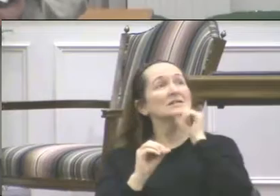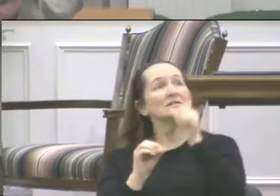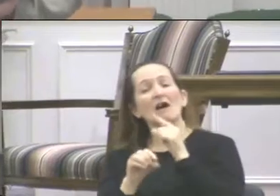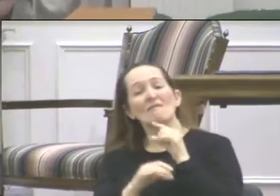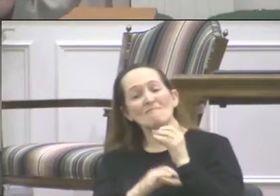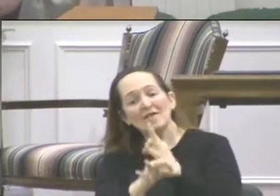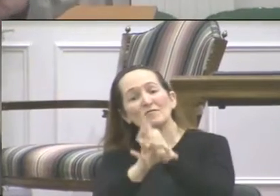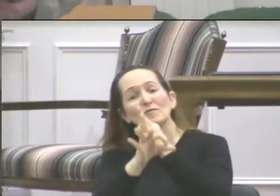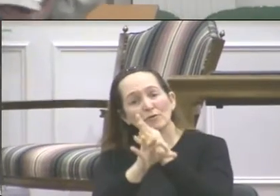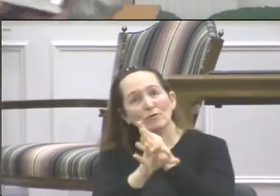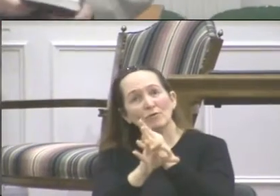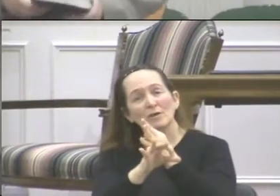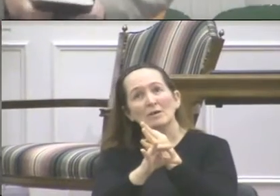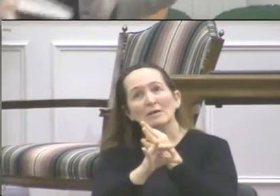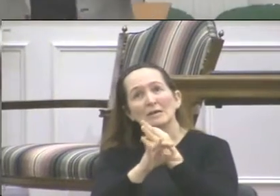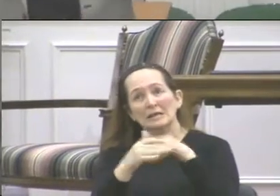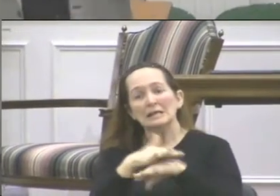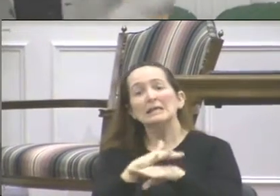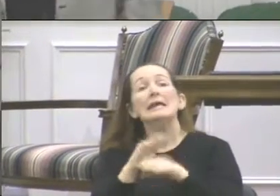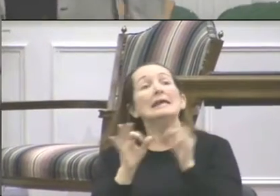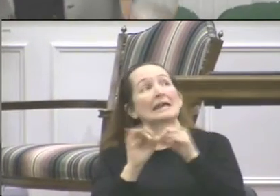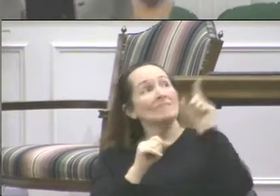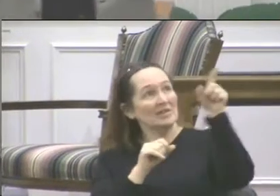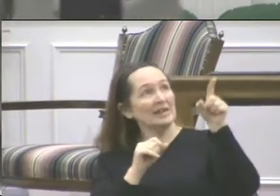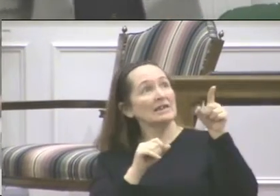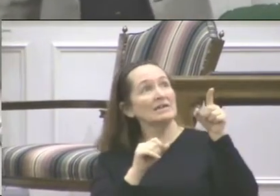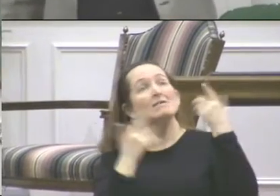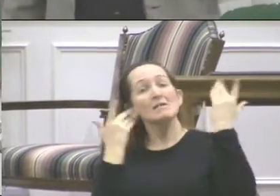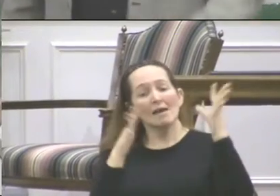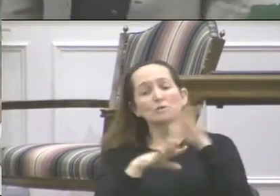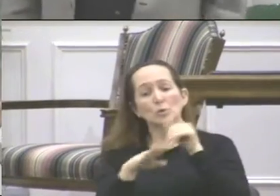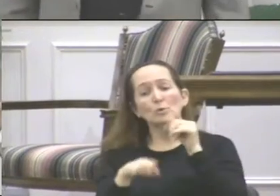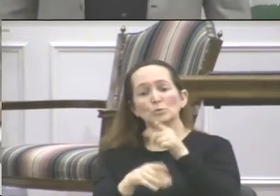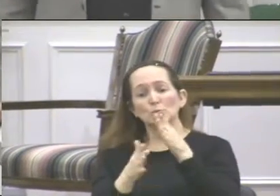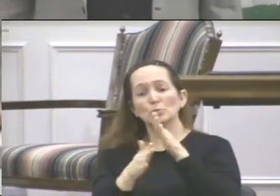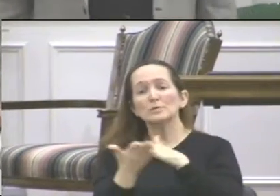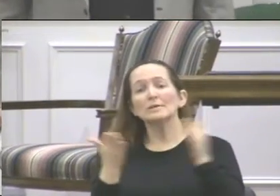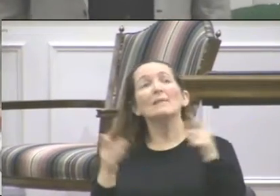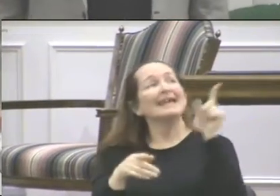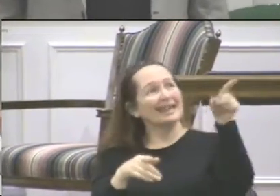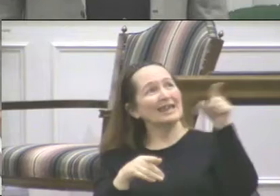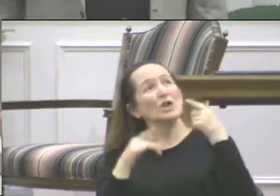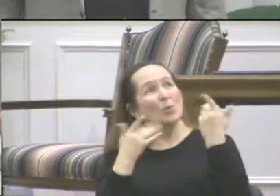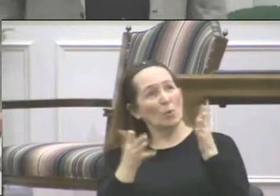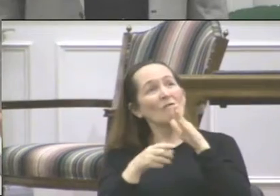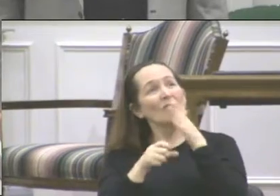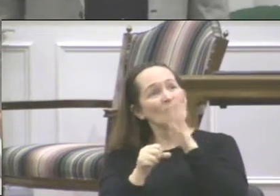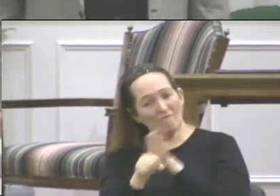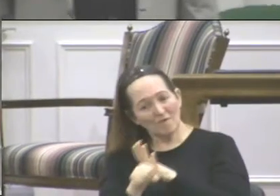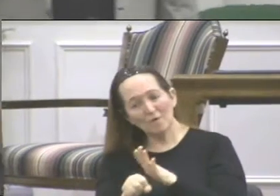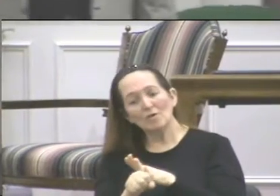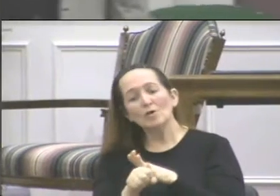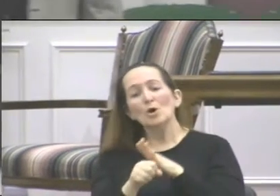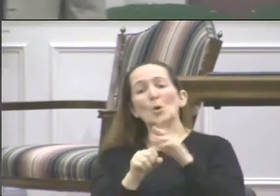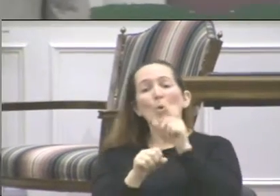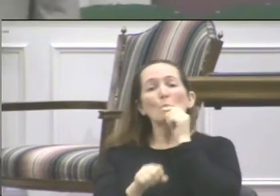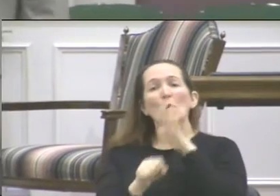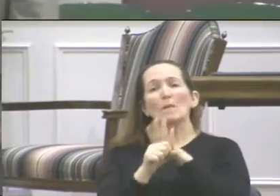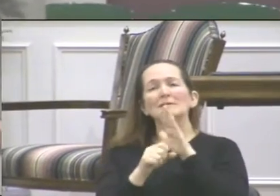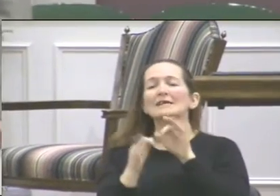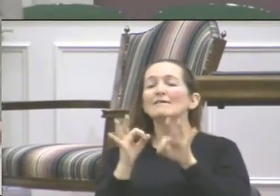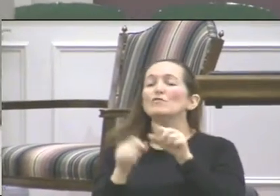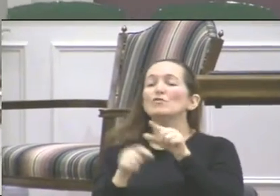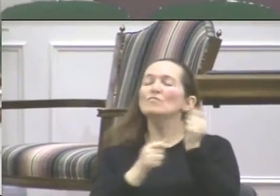not faithful in. That means if he has called you to something, he will fulfill it if you will simply follow and be